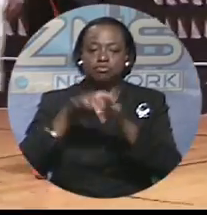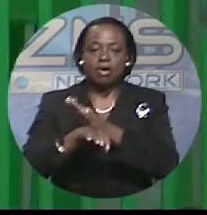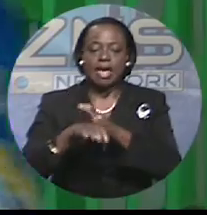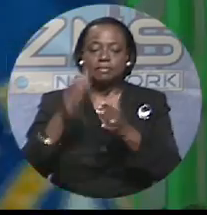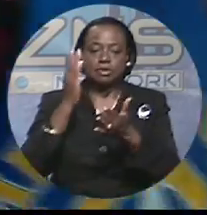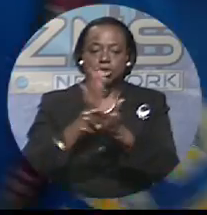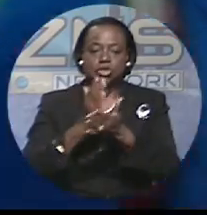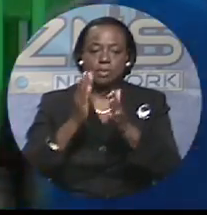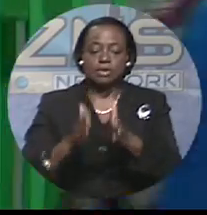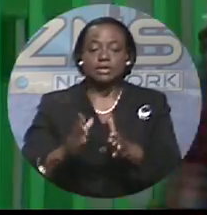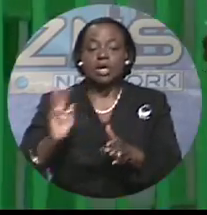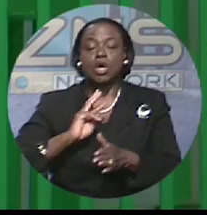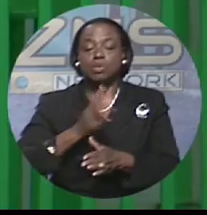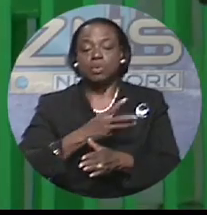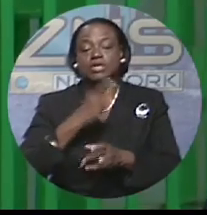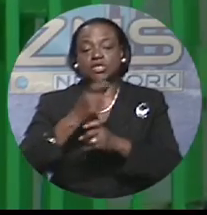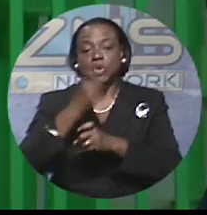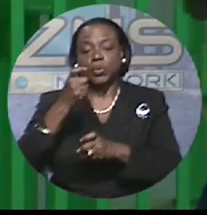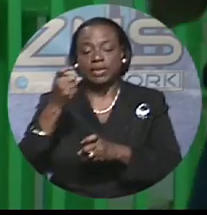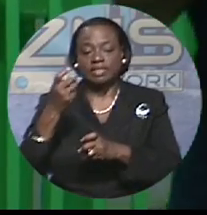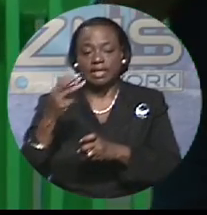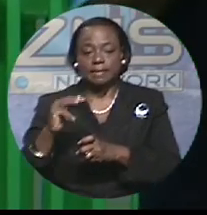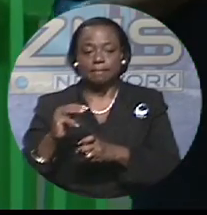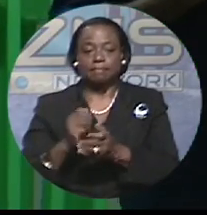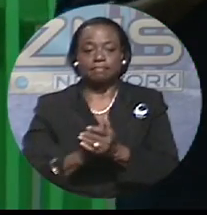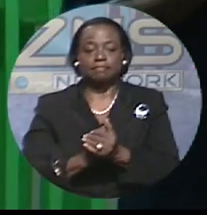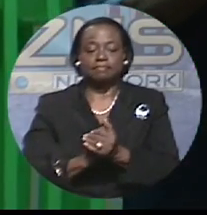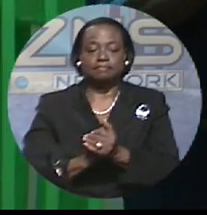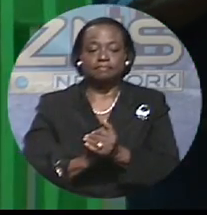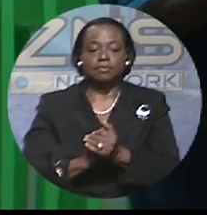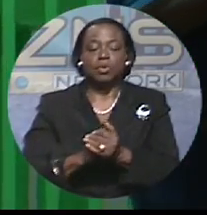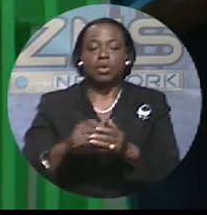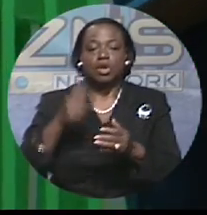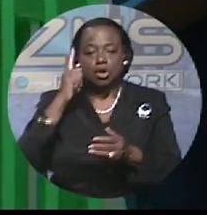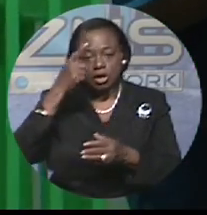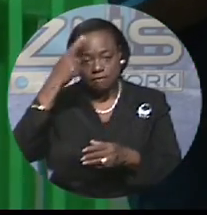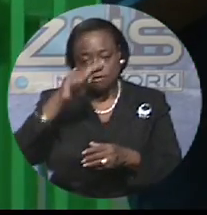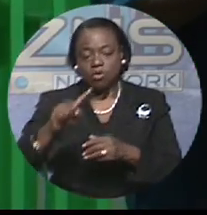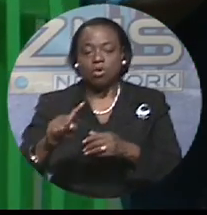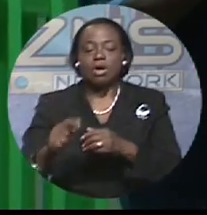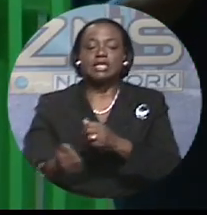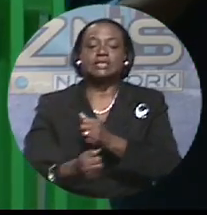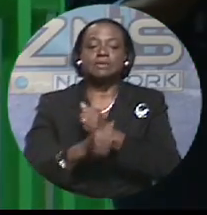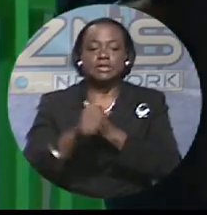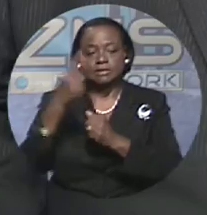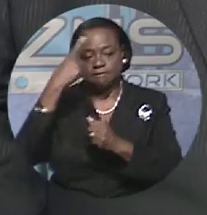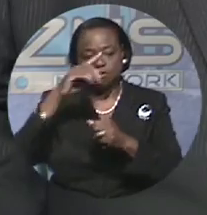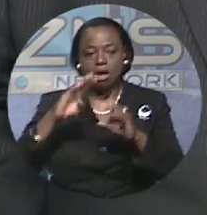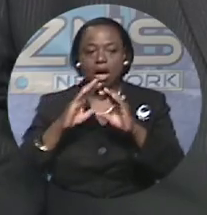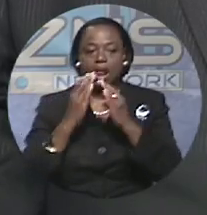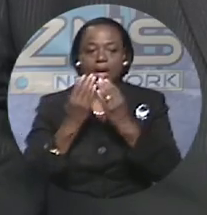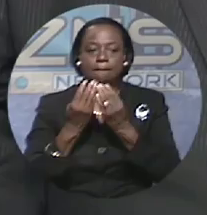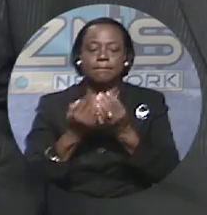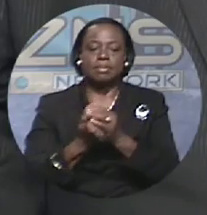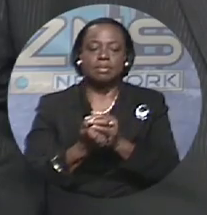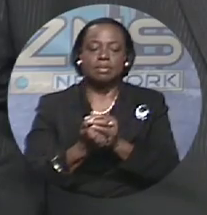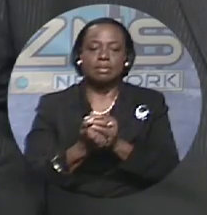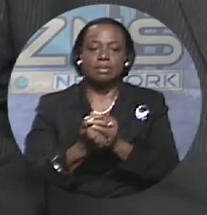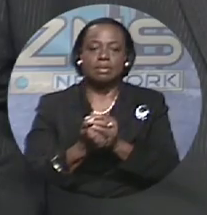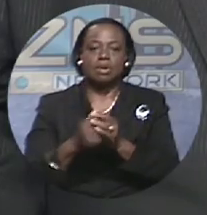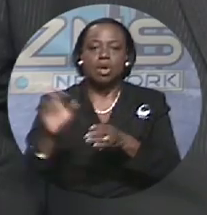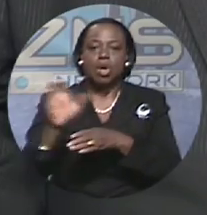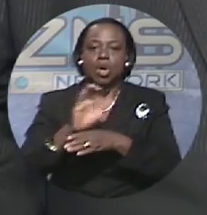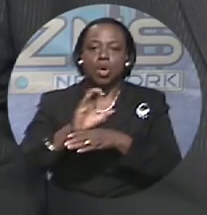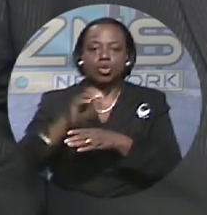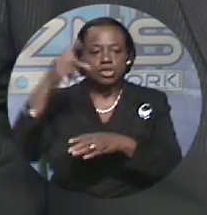want to win it as Bamboo Shark Cybots. We want to win four in a row for our sponsor and for our club. Coach Peter Pratt held